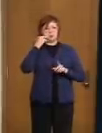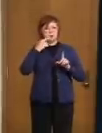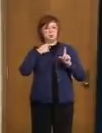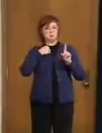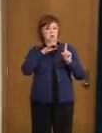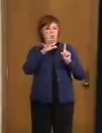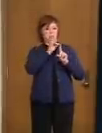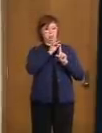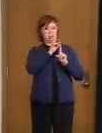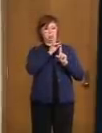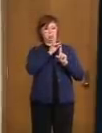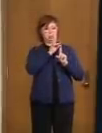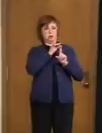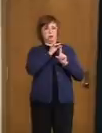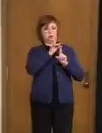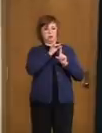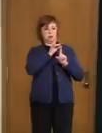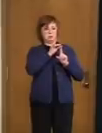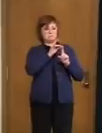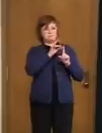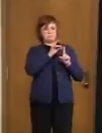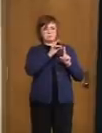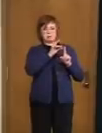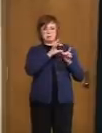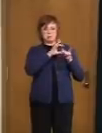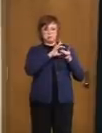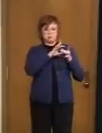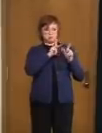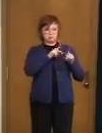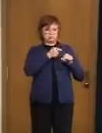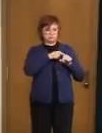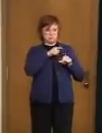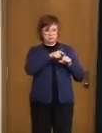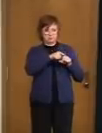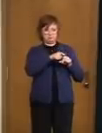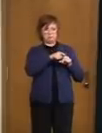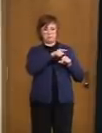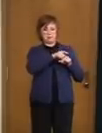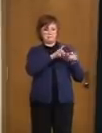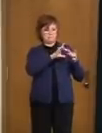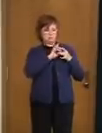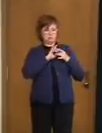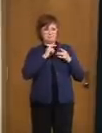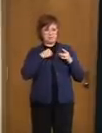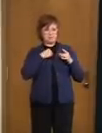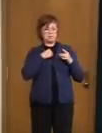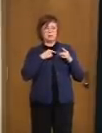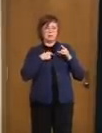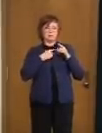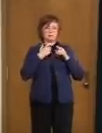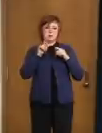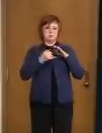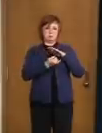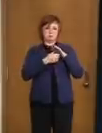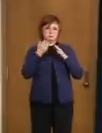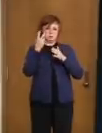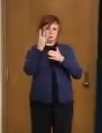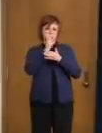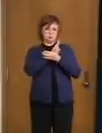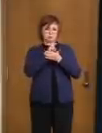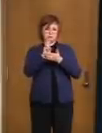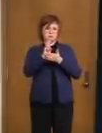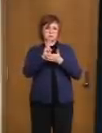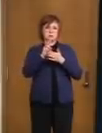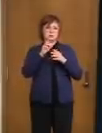you're symptomatic, seek testing, isolate till your test results come. If your test is positive, continue isolating, let public health know